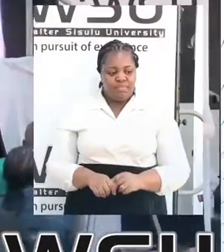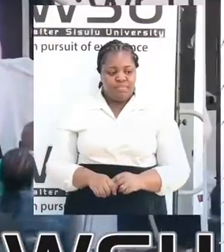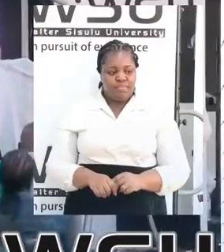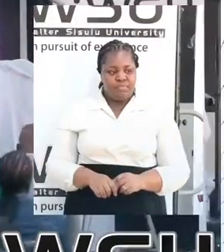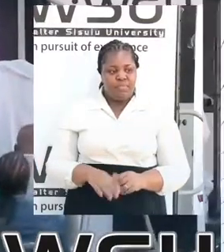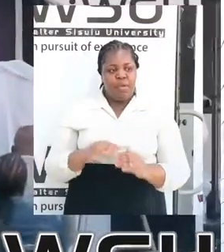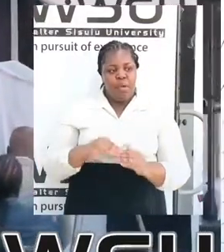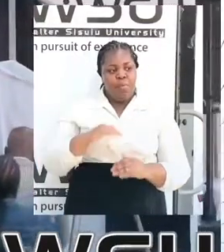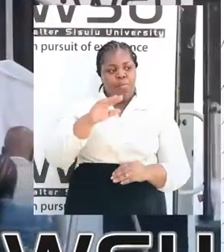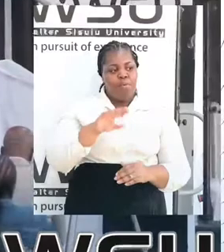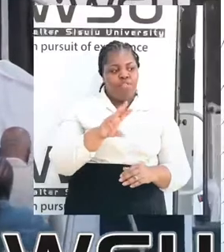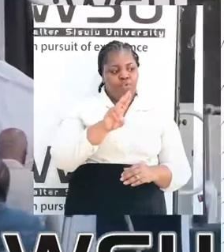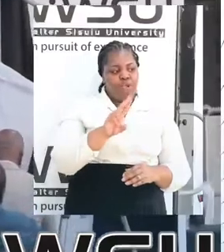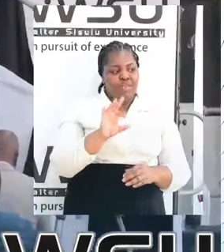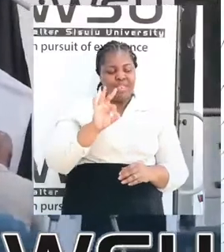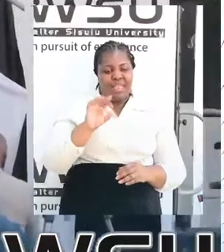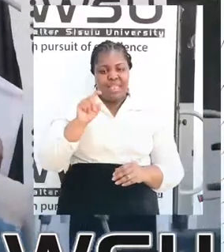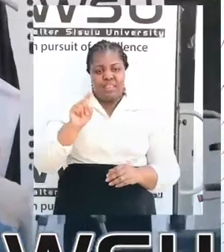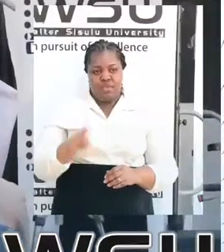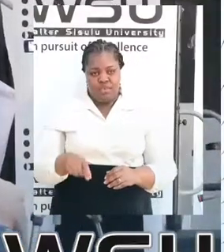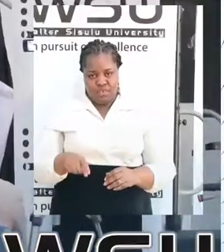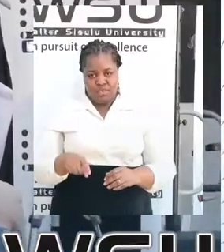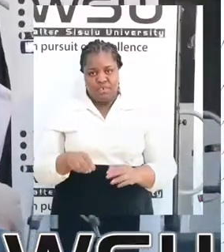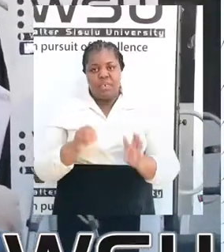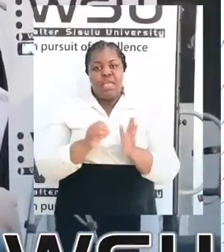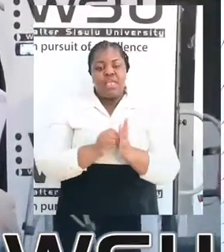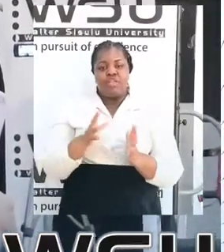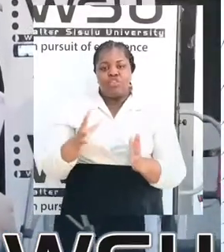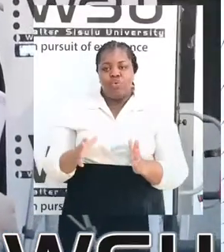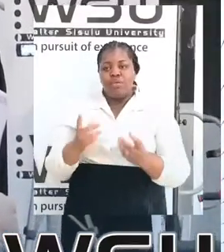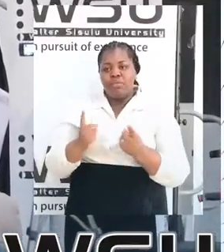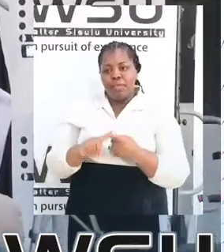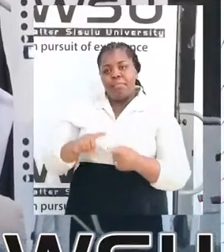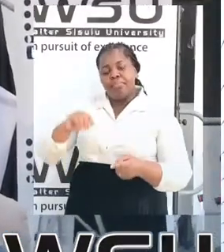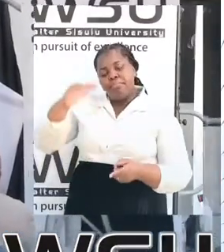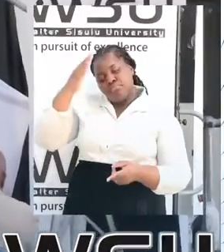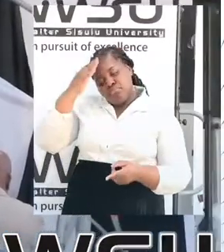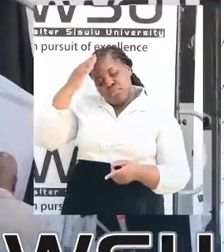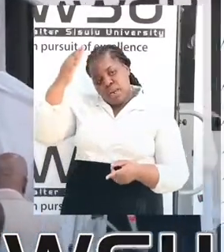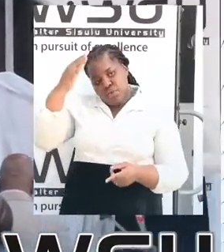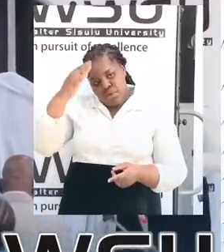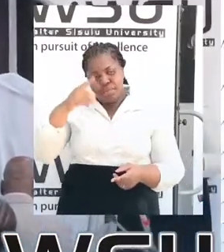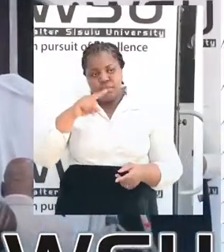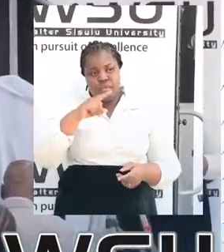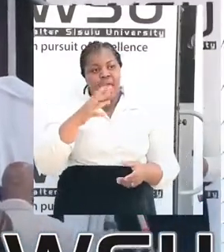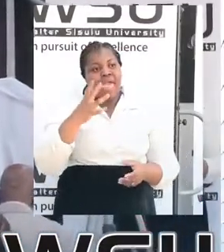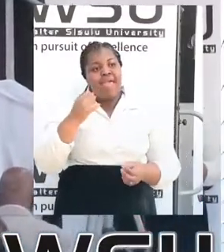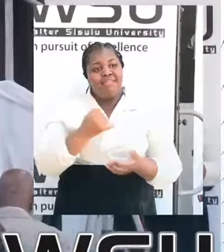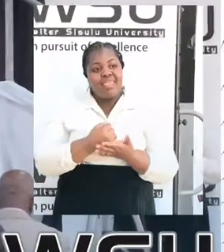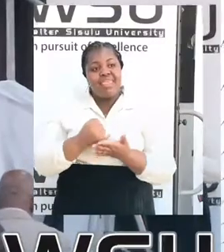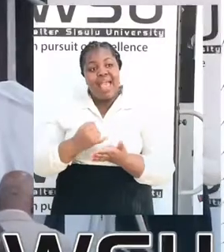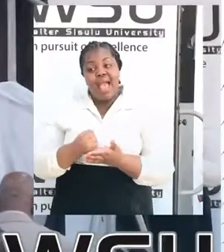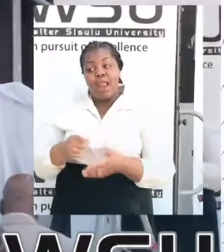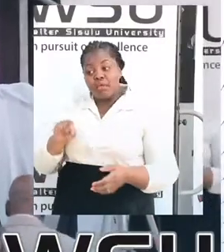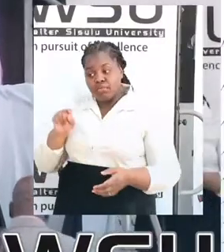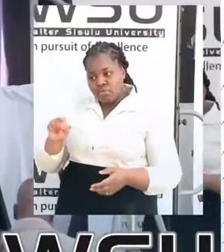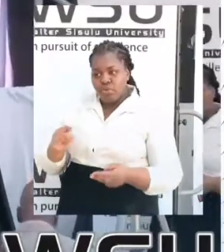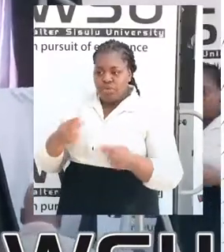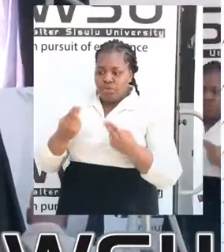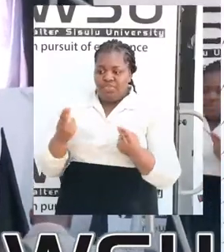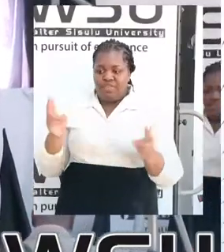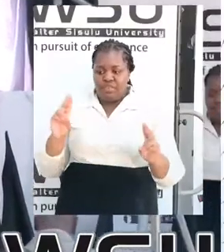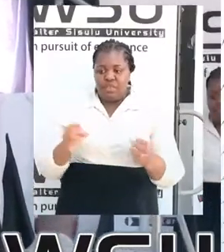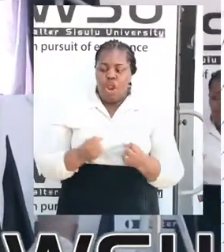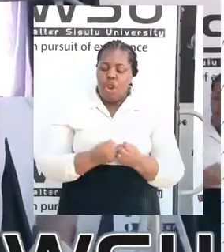Over 23,000 of students and graduates owe the university